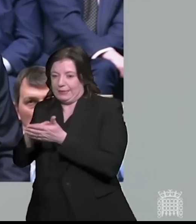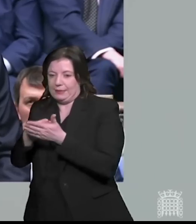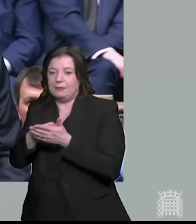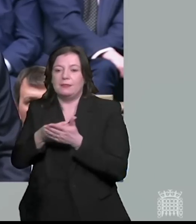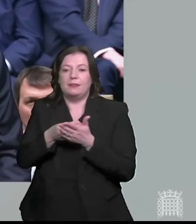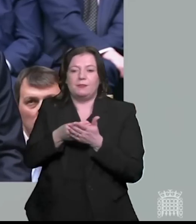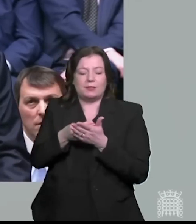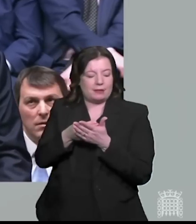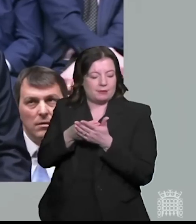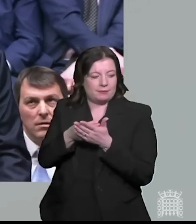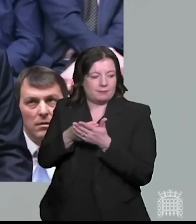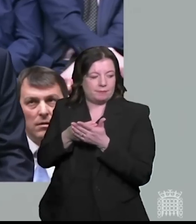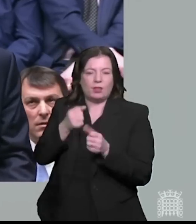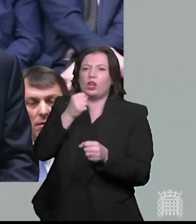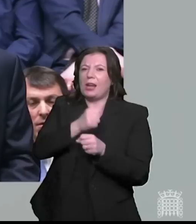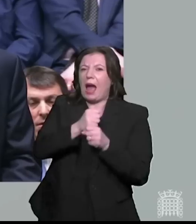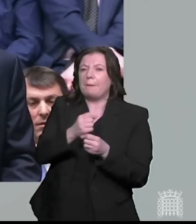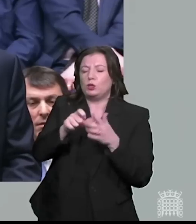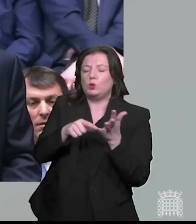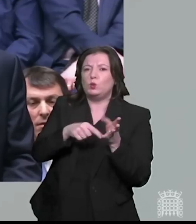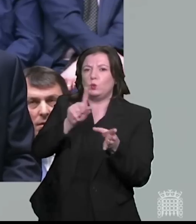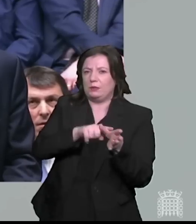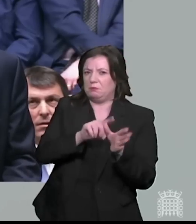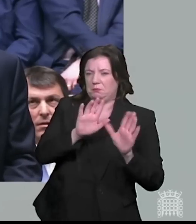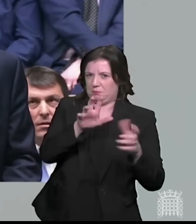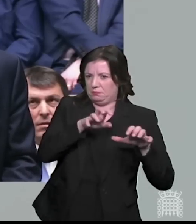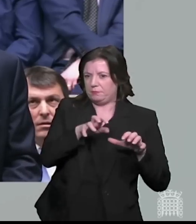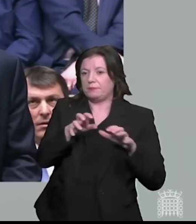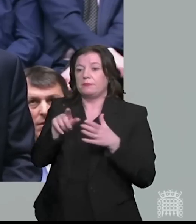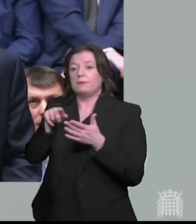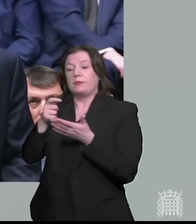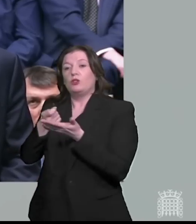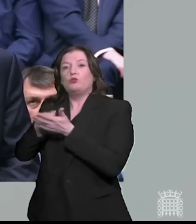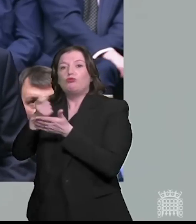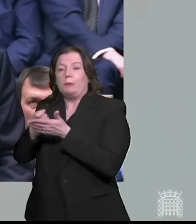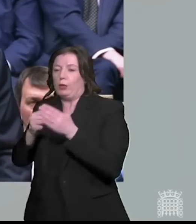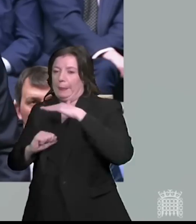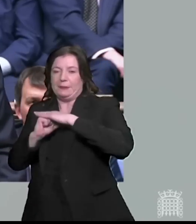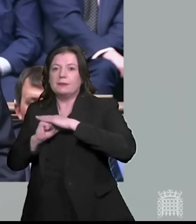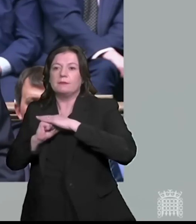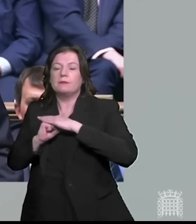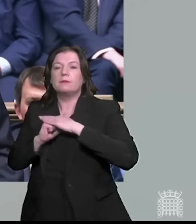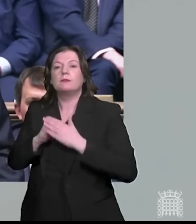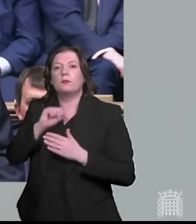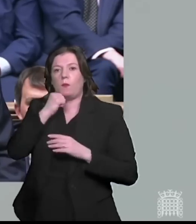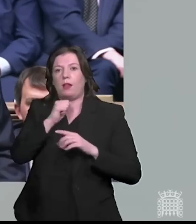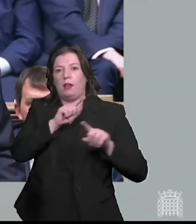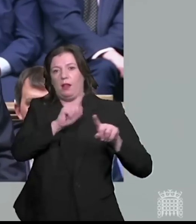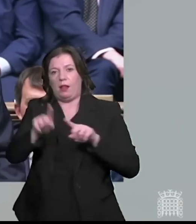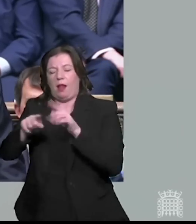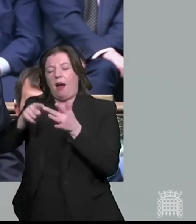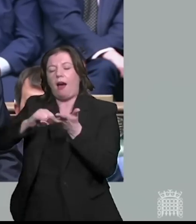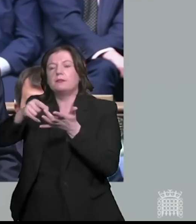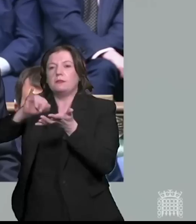yield bands. We're also maintaining the starting rate for savings and ISA subscription limits, and we'll bring forward a range of measures to